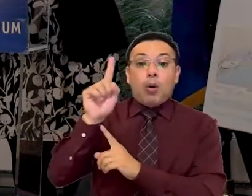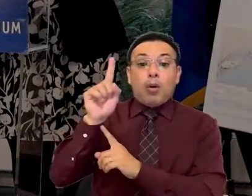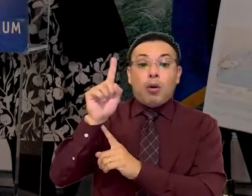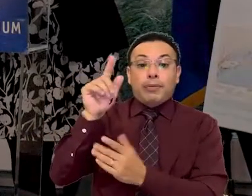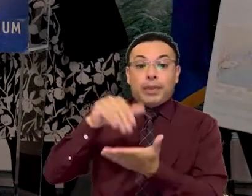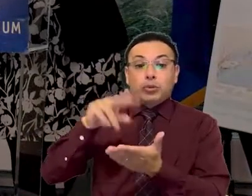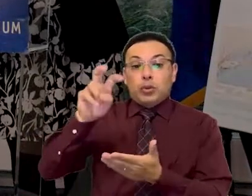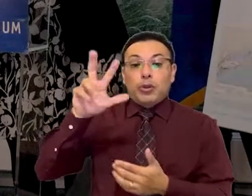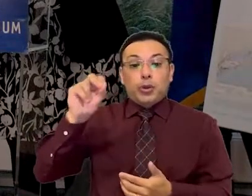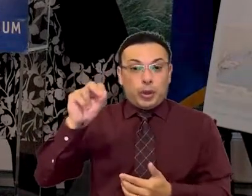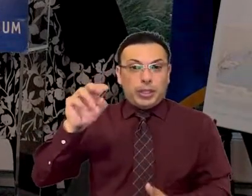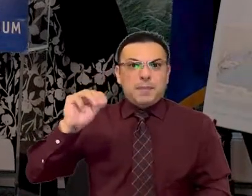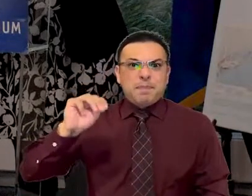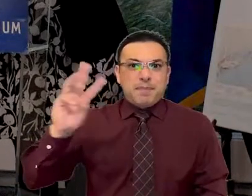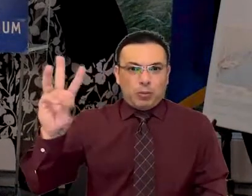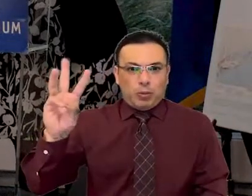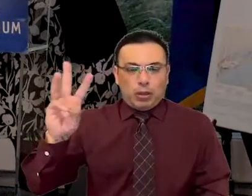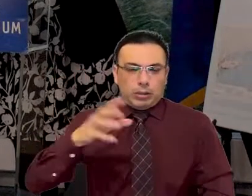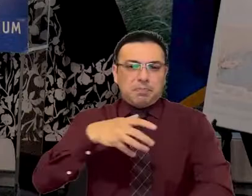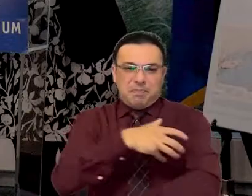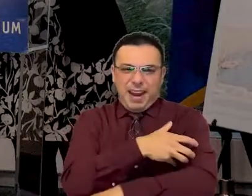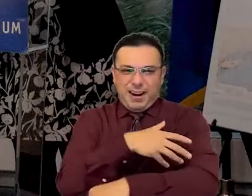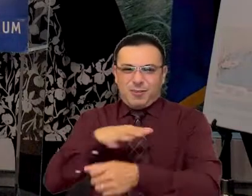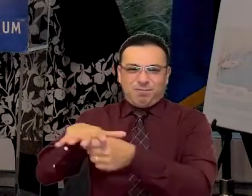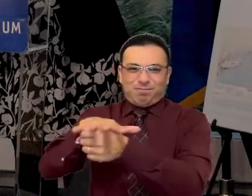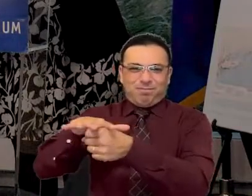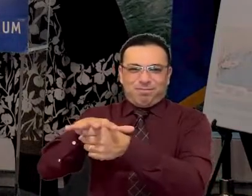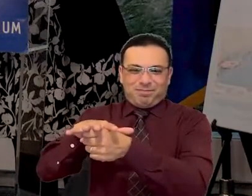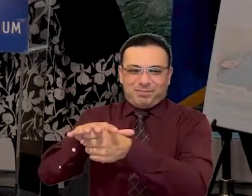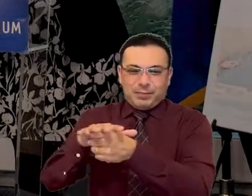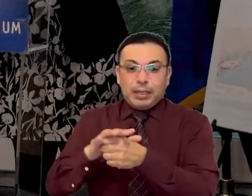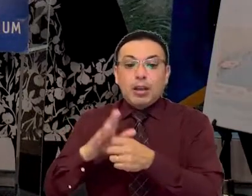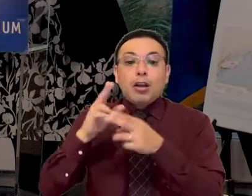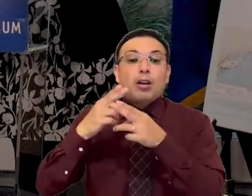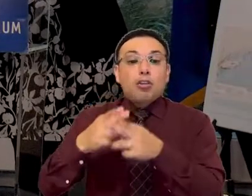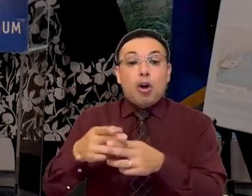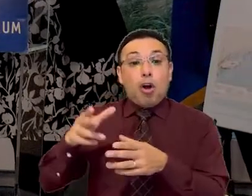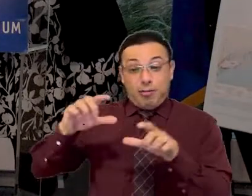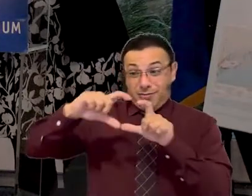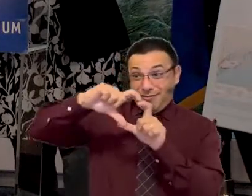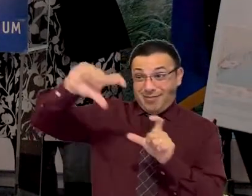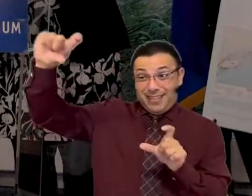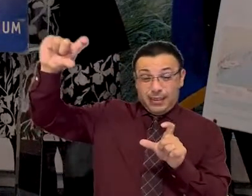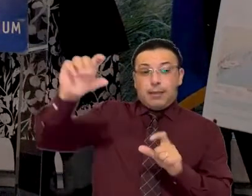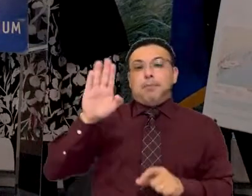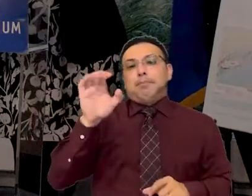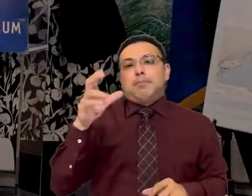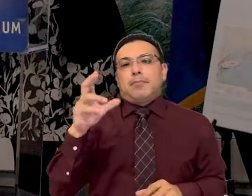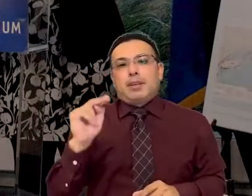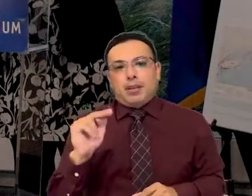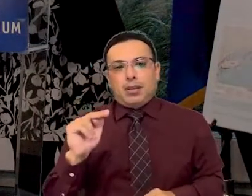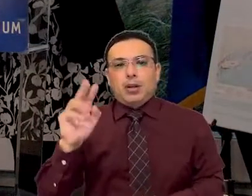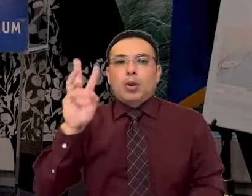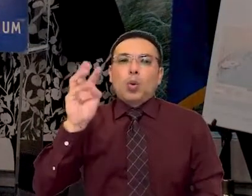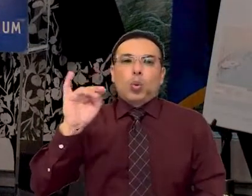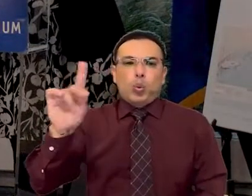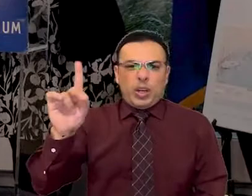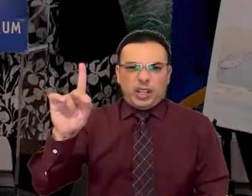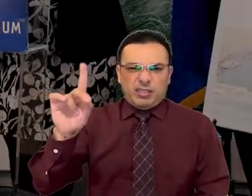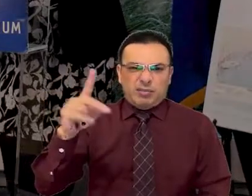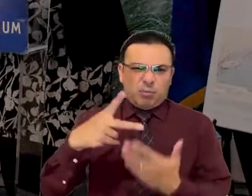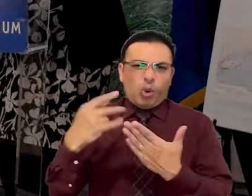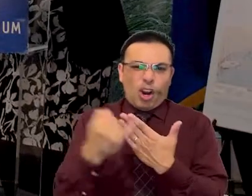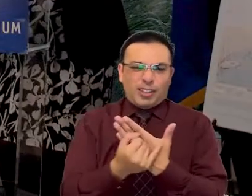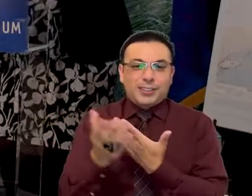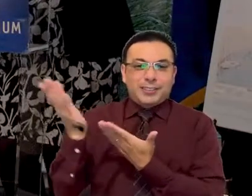power from this lease area, and that's what we call our Beacon Wind 1 project. So please do note in looking at the map, and I wish I